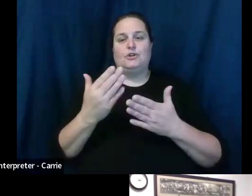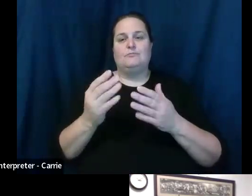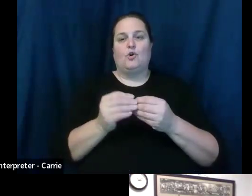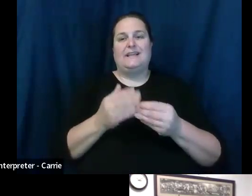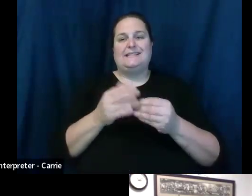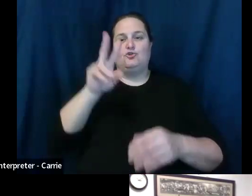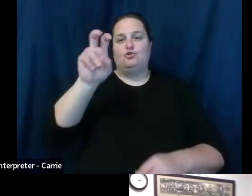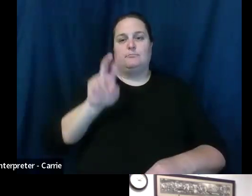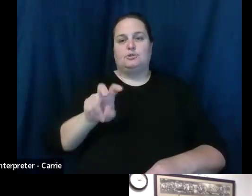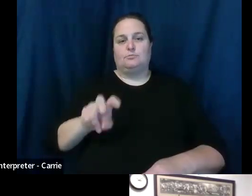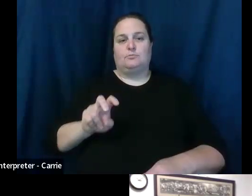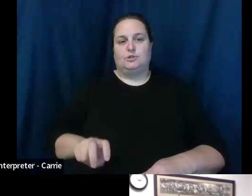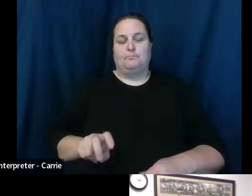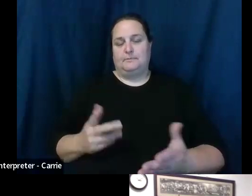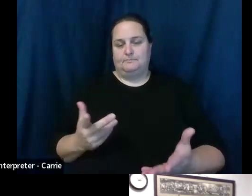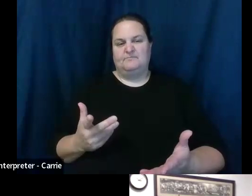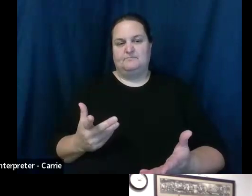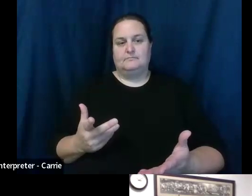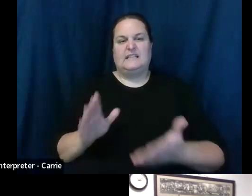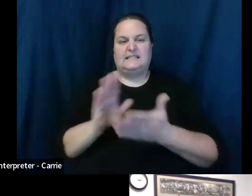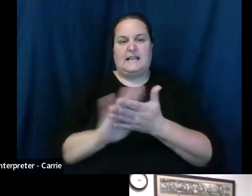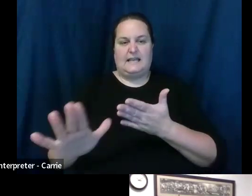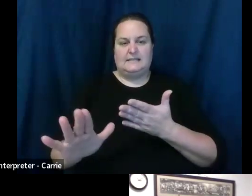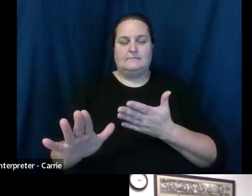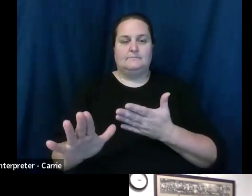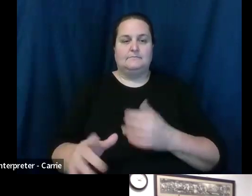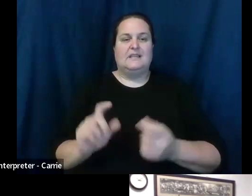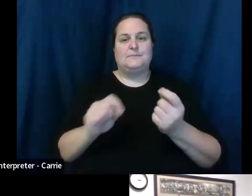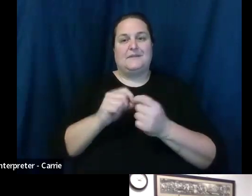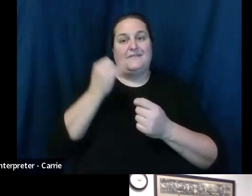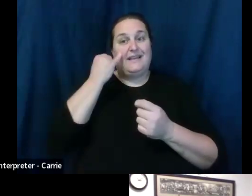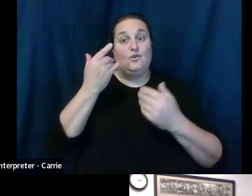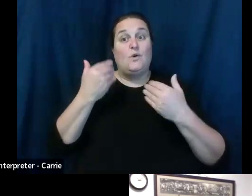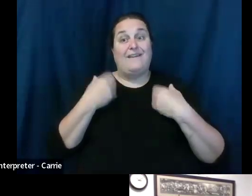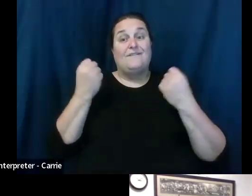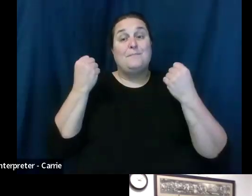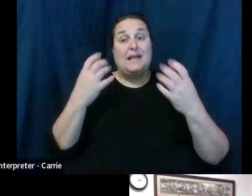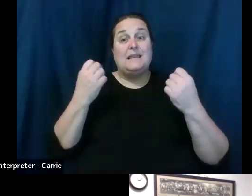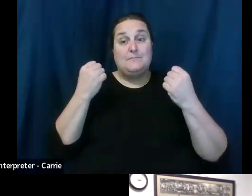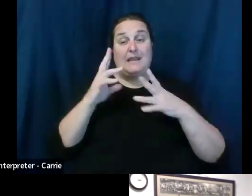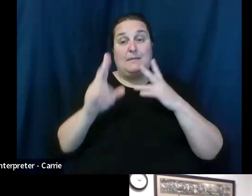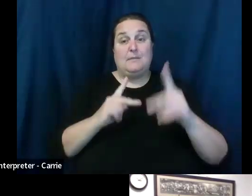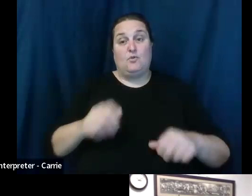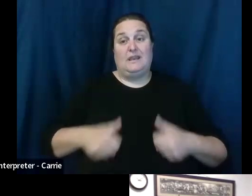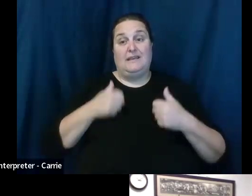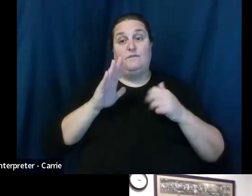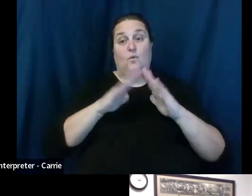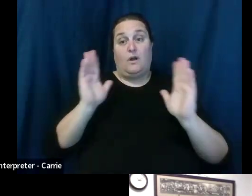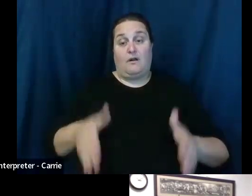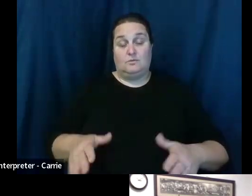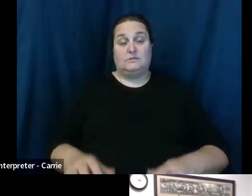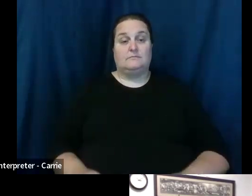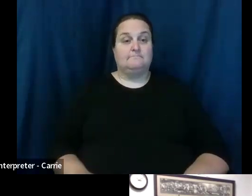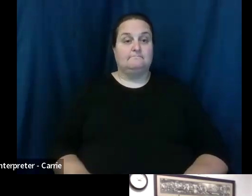about next week, it gets nicer, especially if you have a lot of household members, because that is a lot of pages.